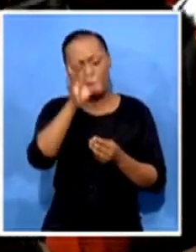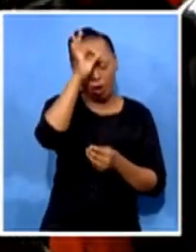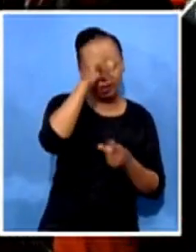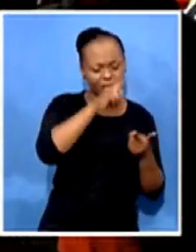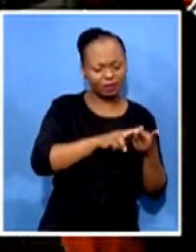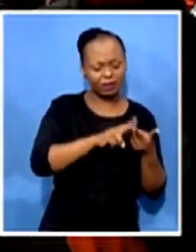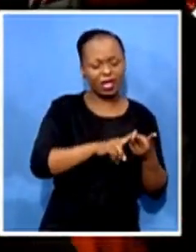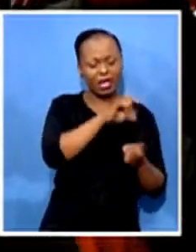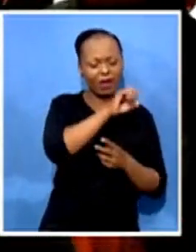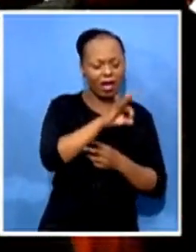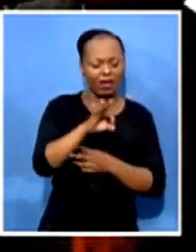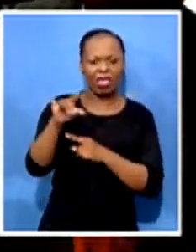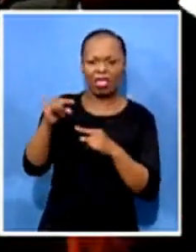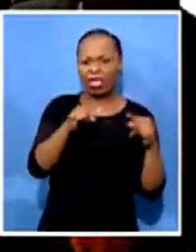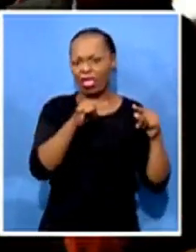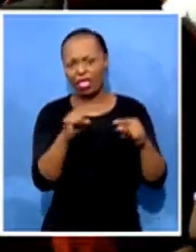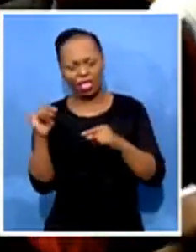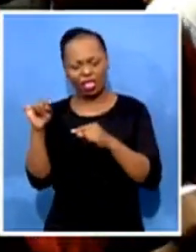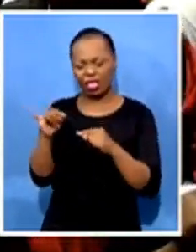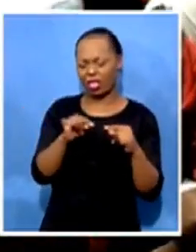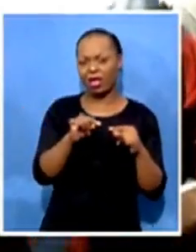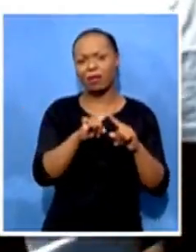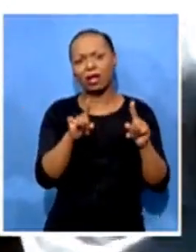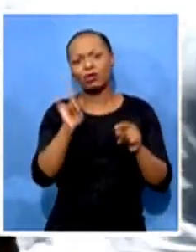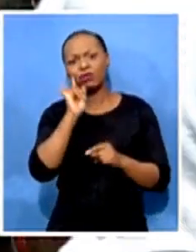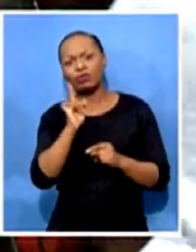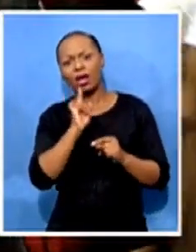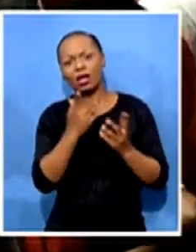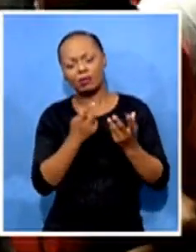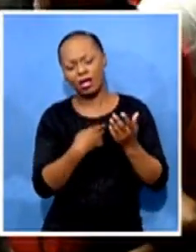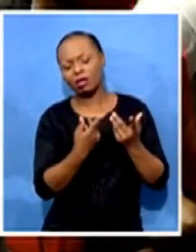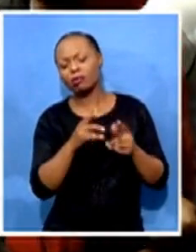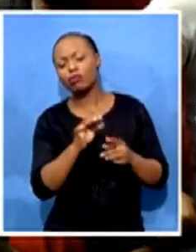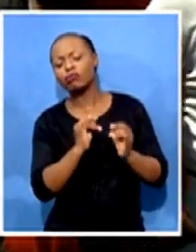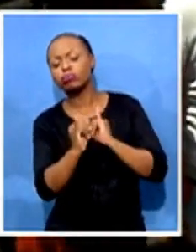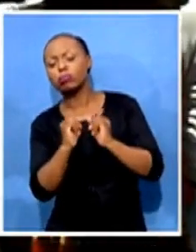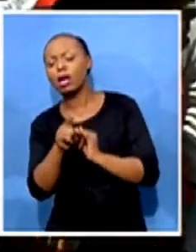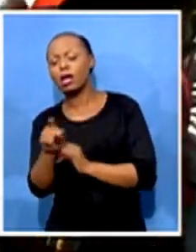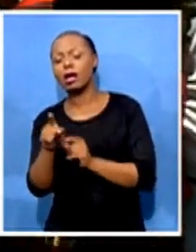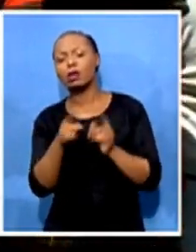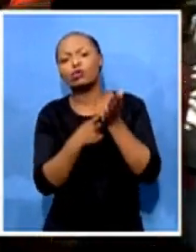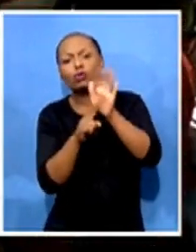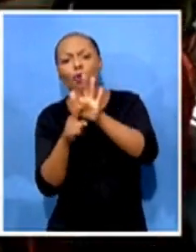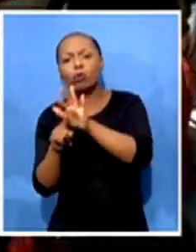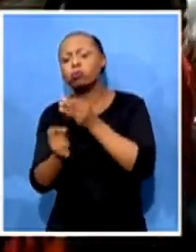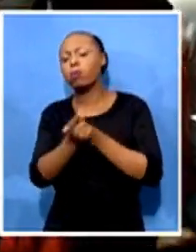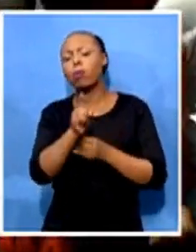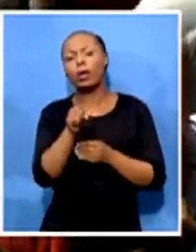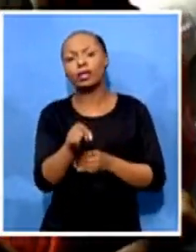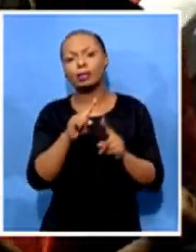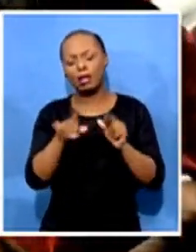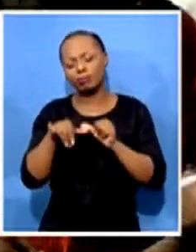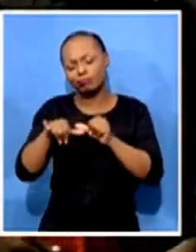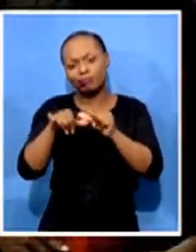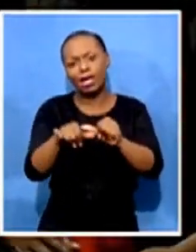to bring coverage. The EFF has been very vocal about maintaining what they call order. They've